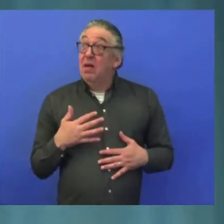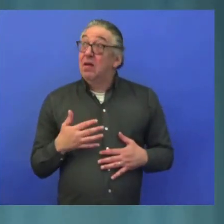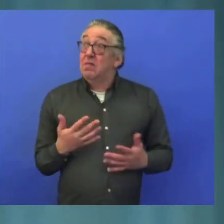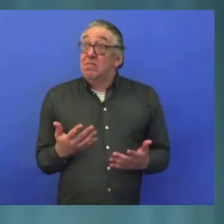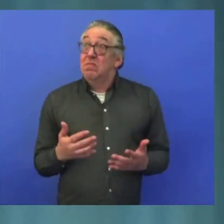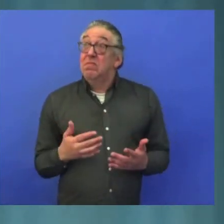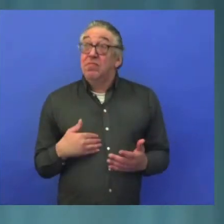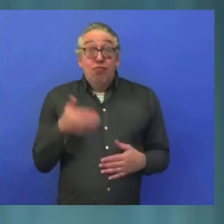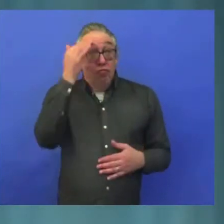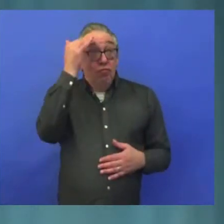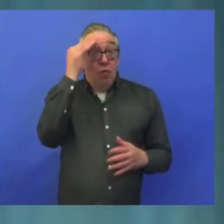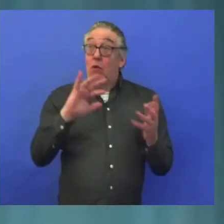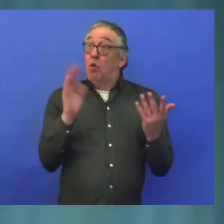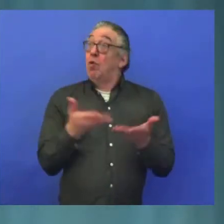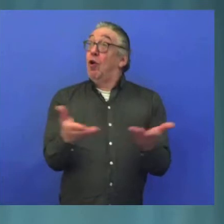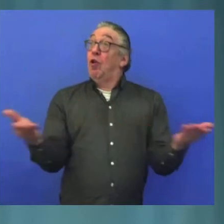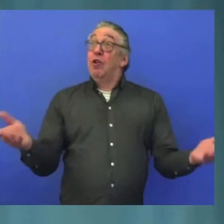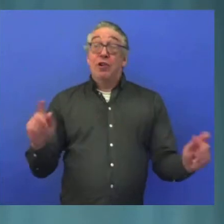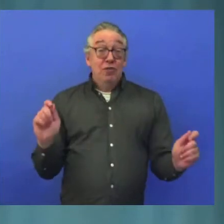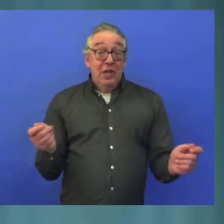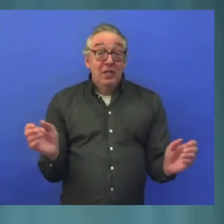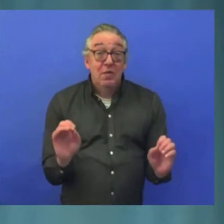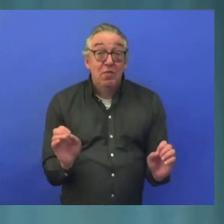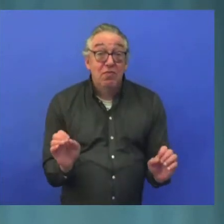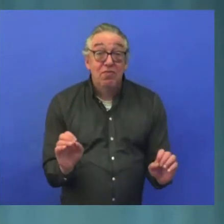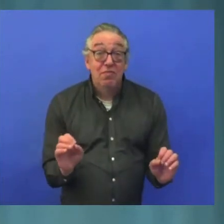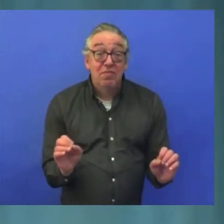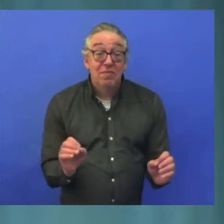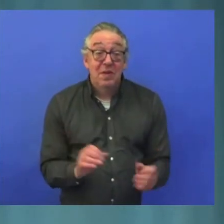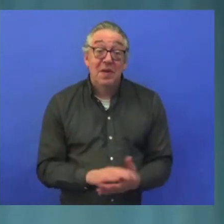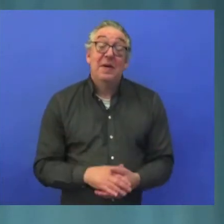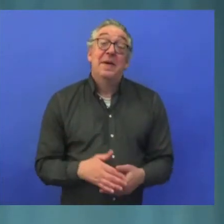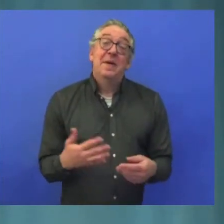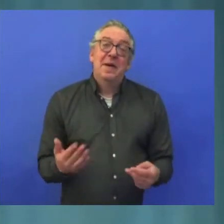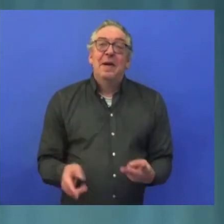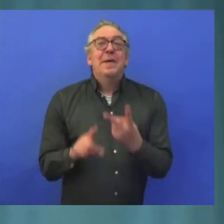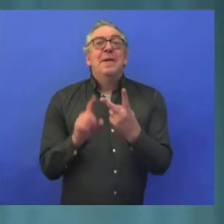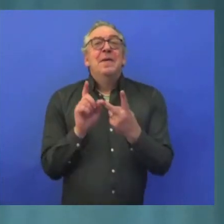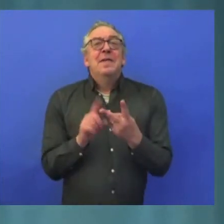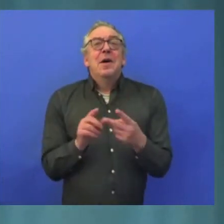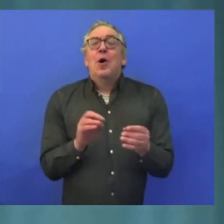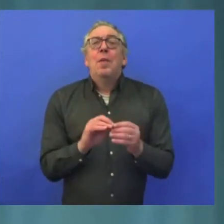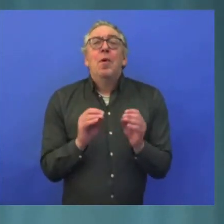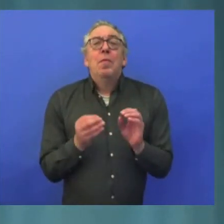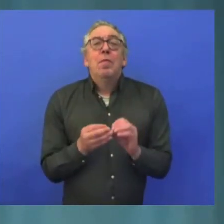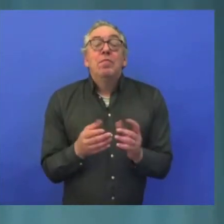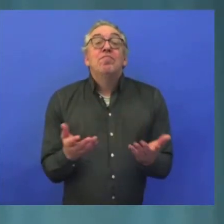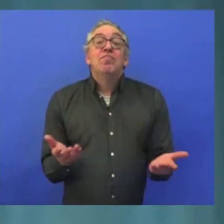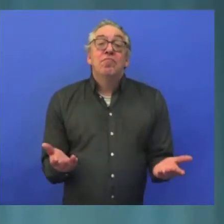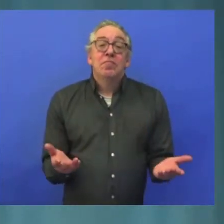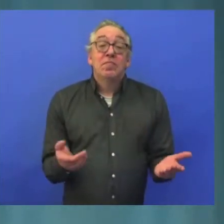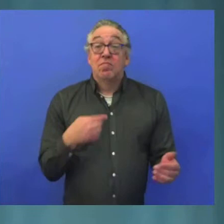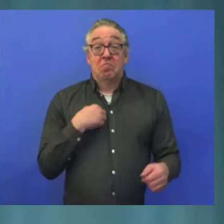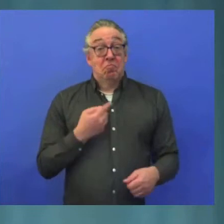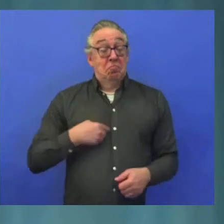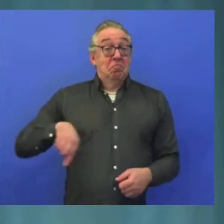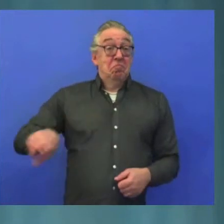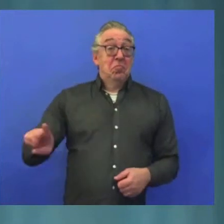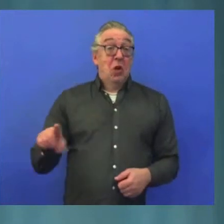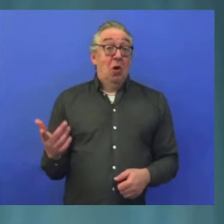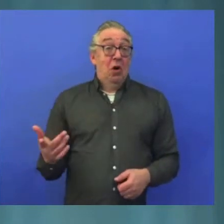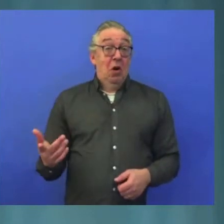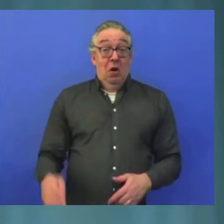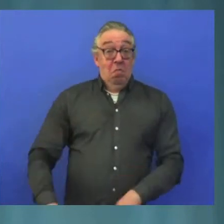second luck was that I had the possibility to go in a normal primary school with normal seeing